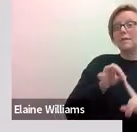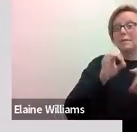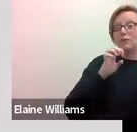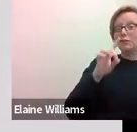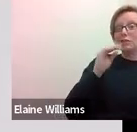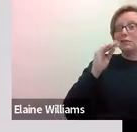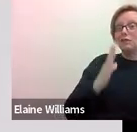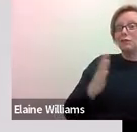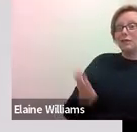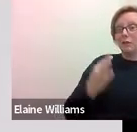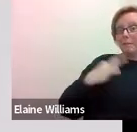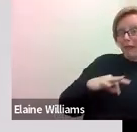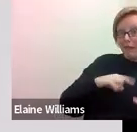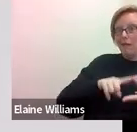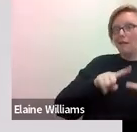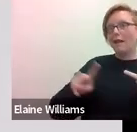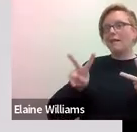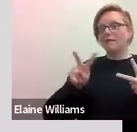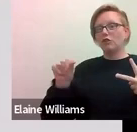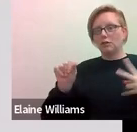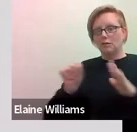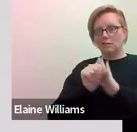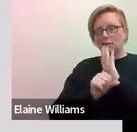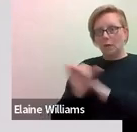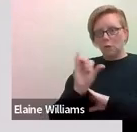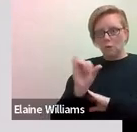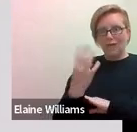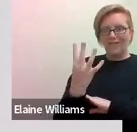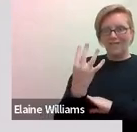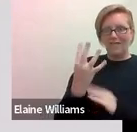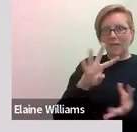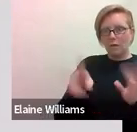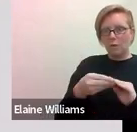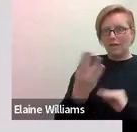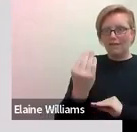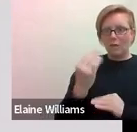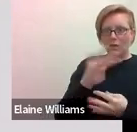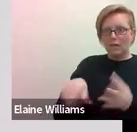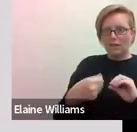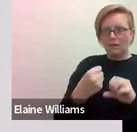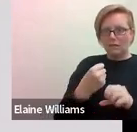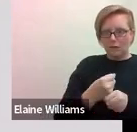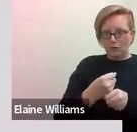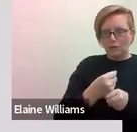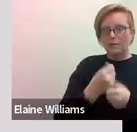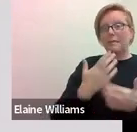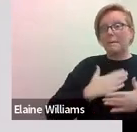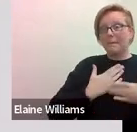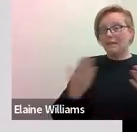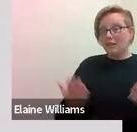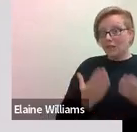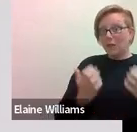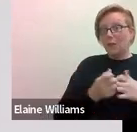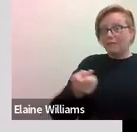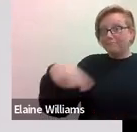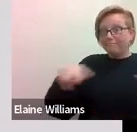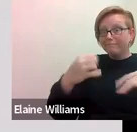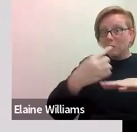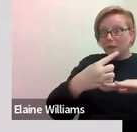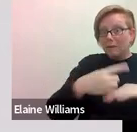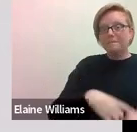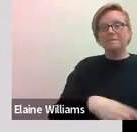Maine and in Virginia for 14 years. And I'm happy to be here with you guys today. Thanks, Ashley and